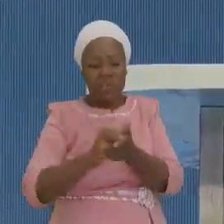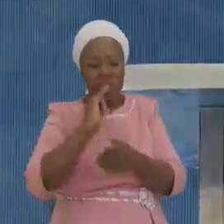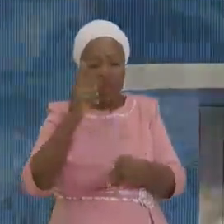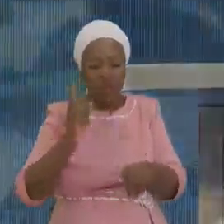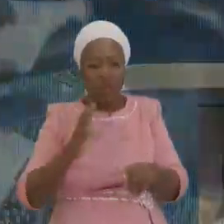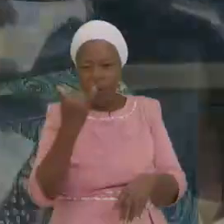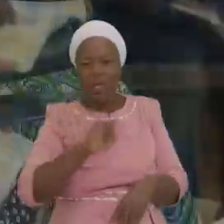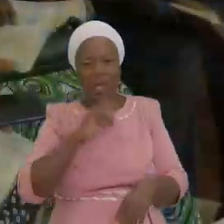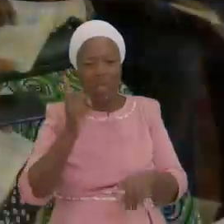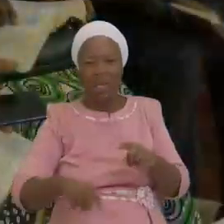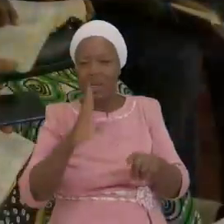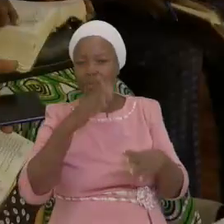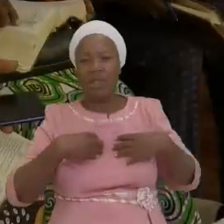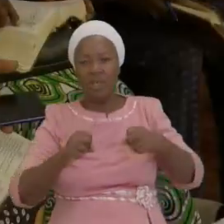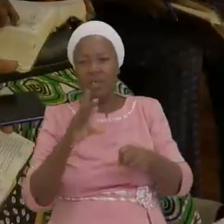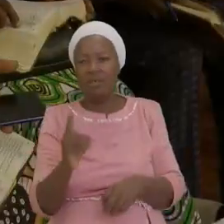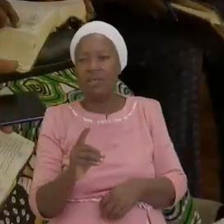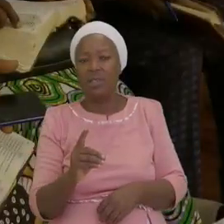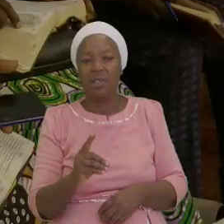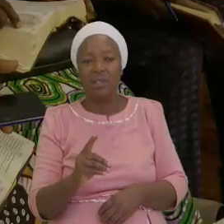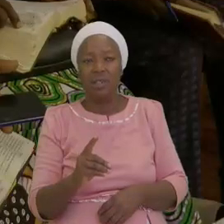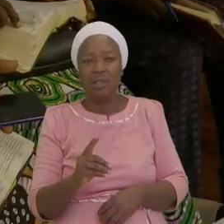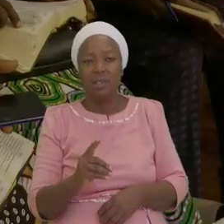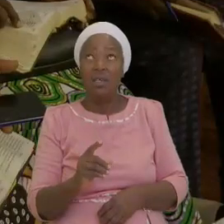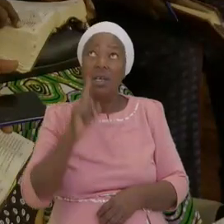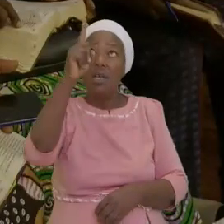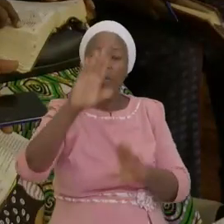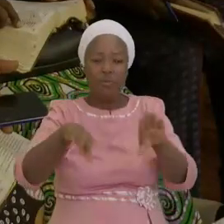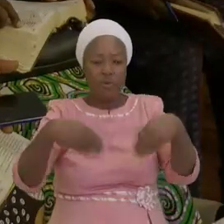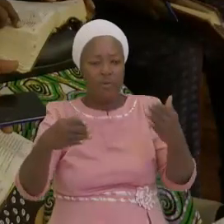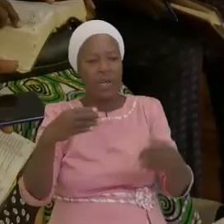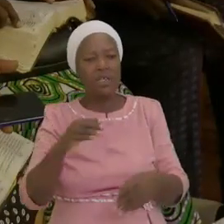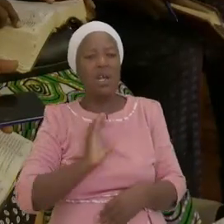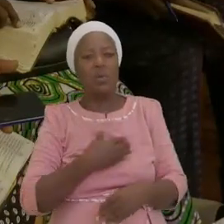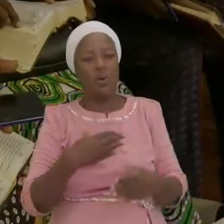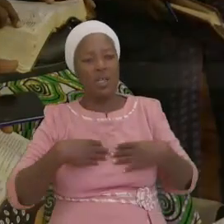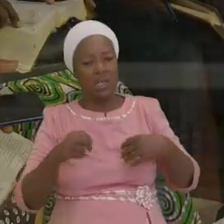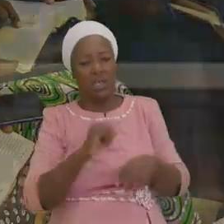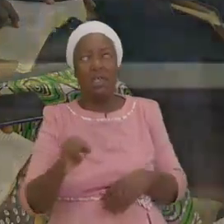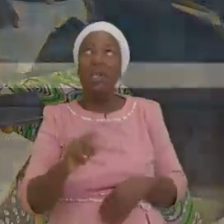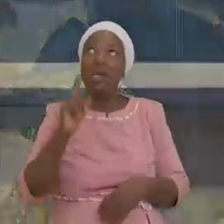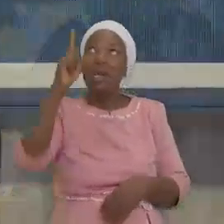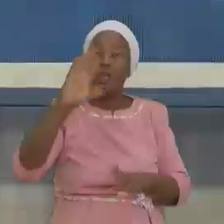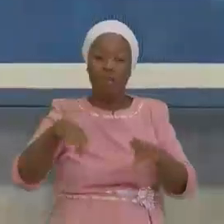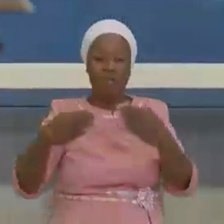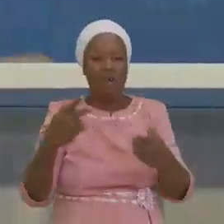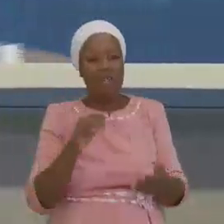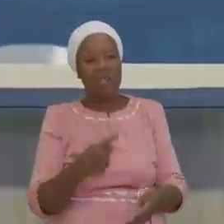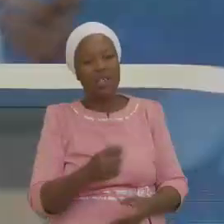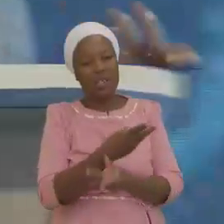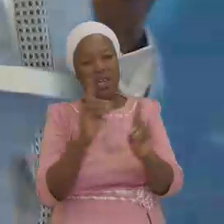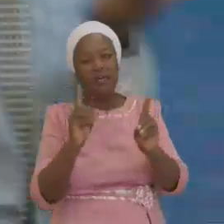healing. He provides the healing. He provides the deliverance.